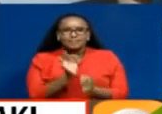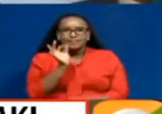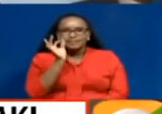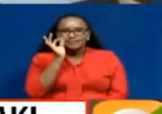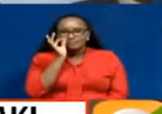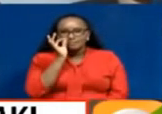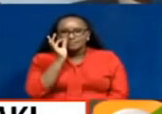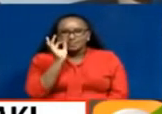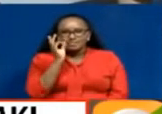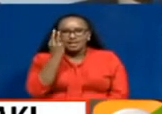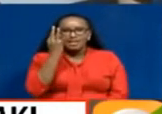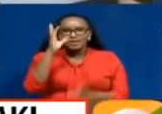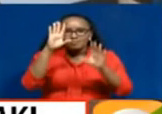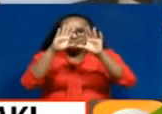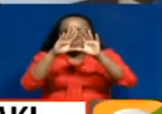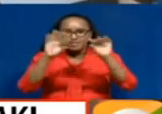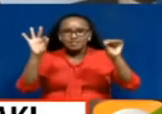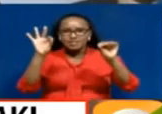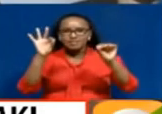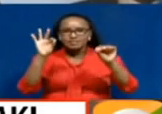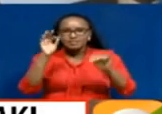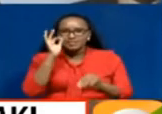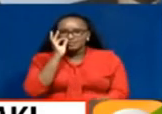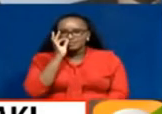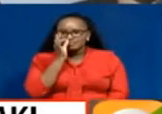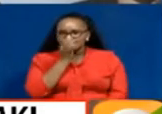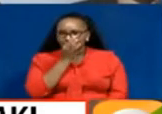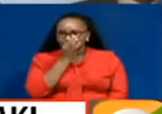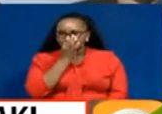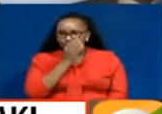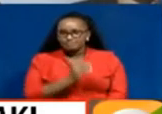of the third President of the Republic of Kenya,